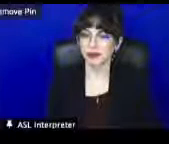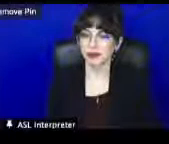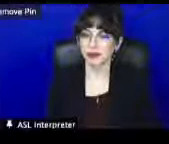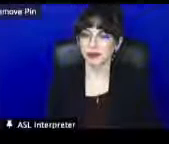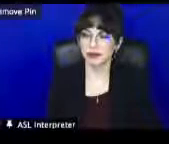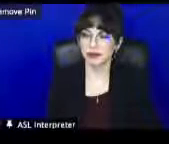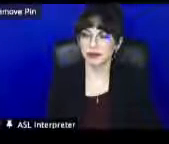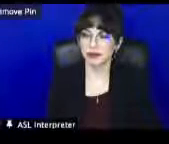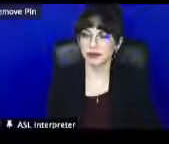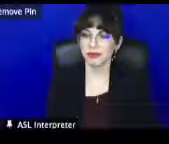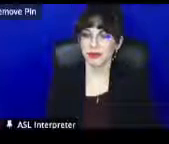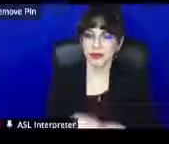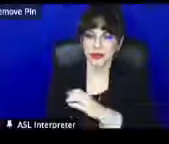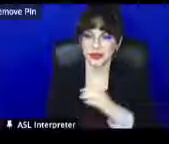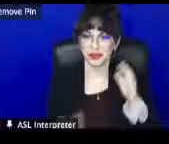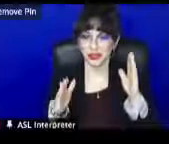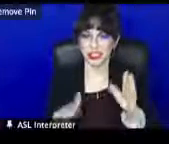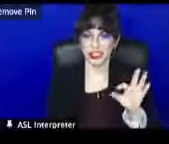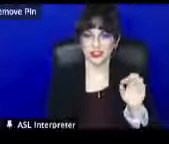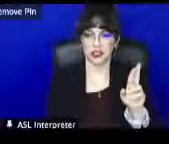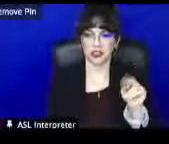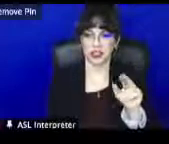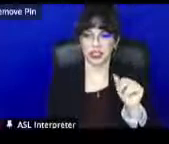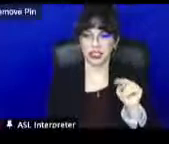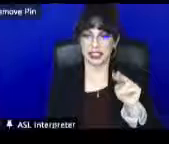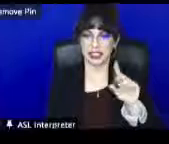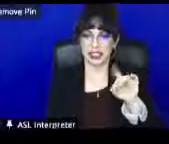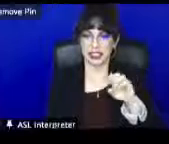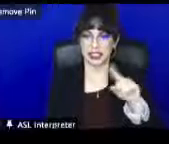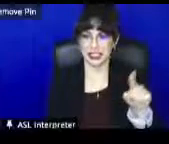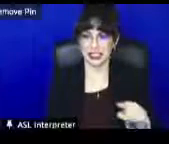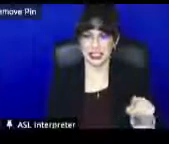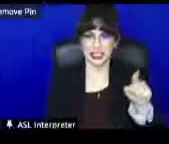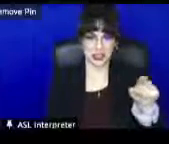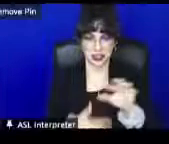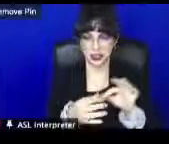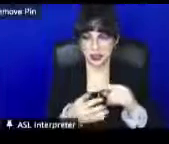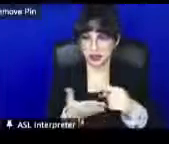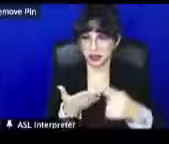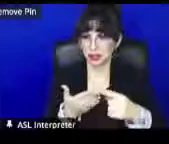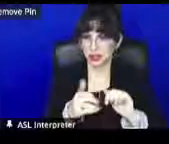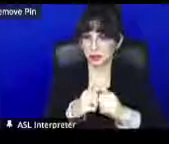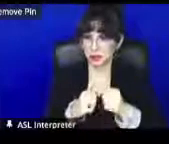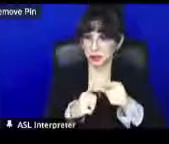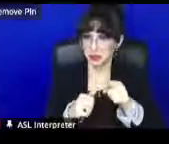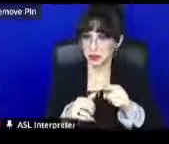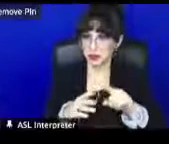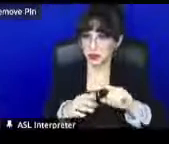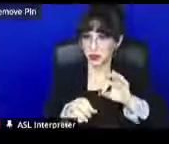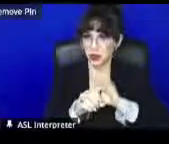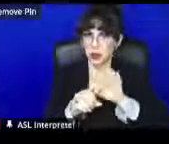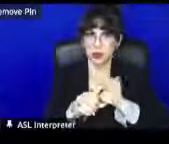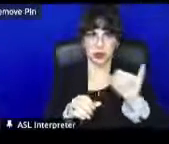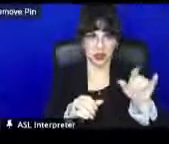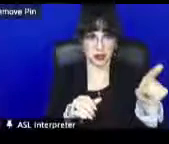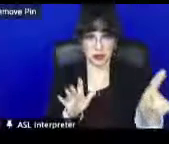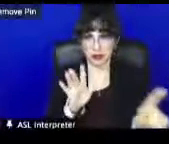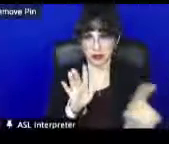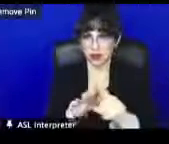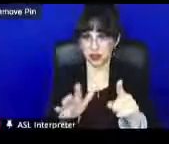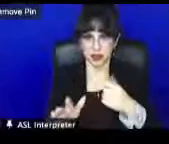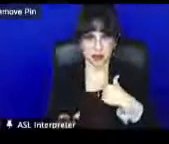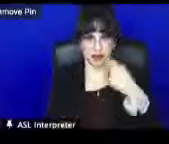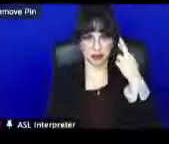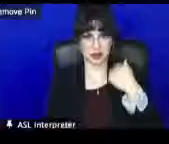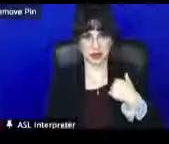Actually, Commissioner Fernandez's comment about discussing, how did you vote, that sort of thing brought up, which I realize that we sort of do all the